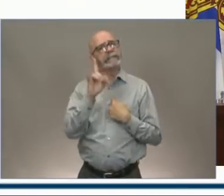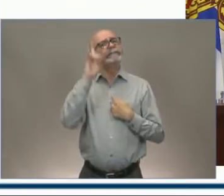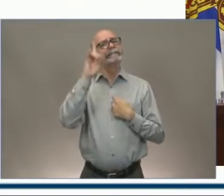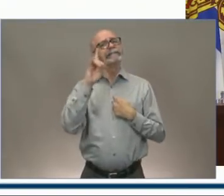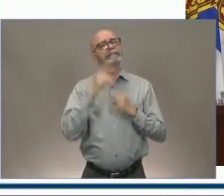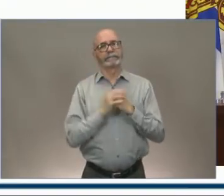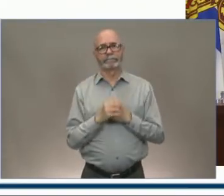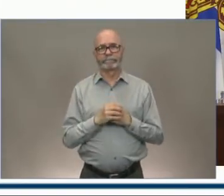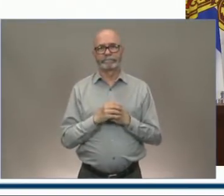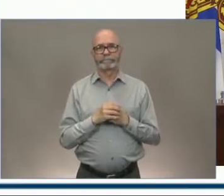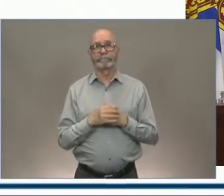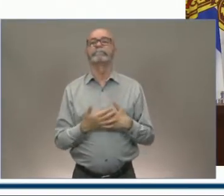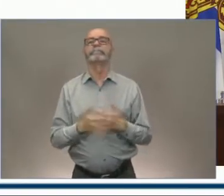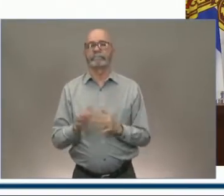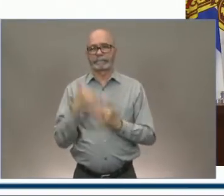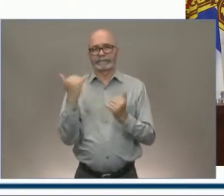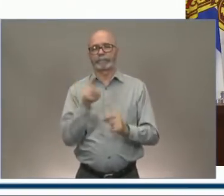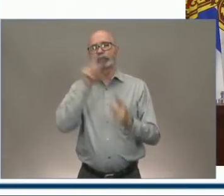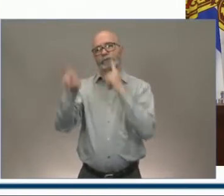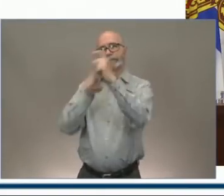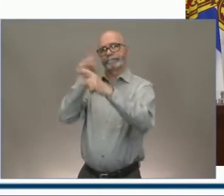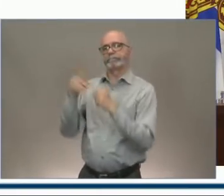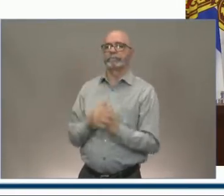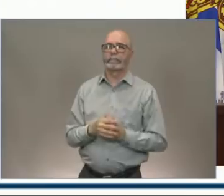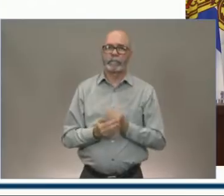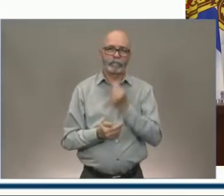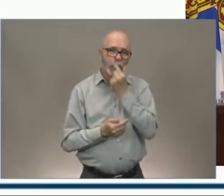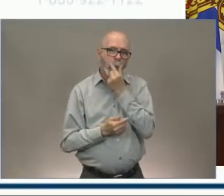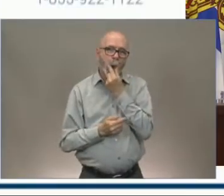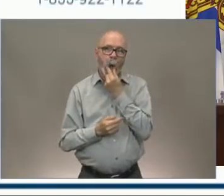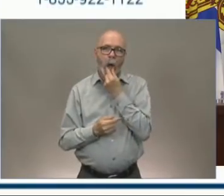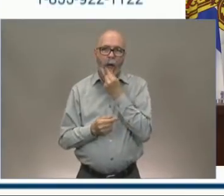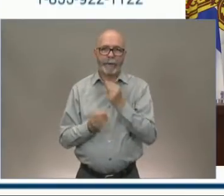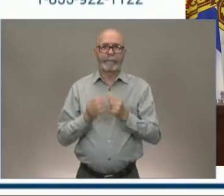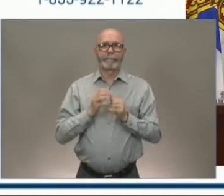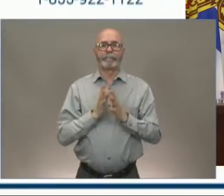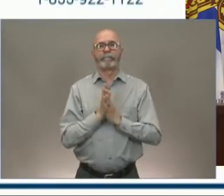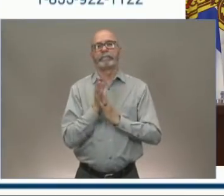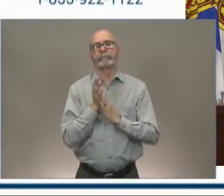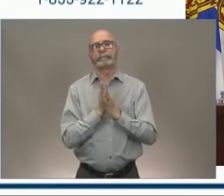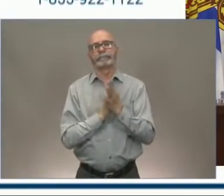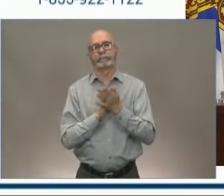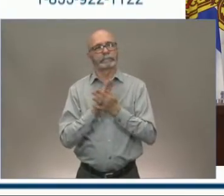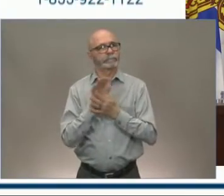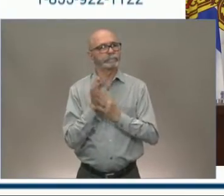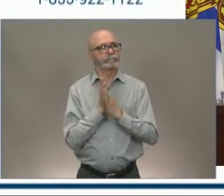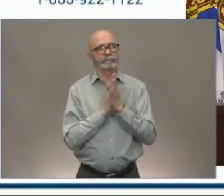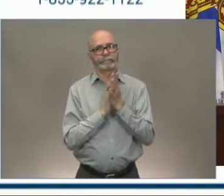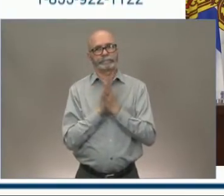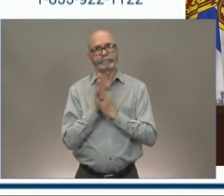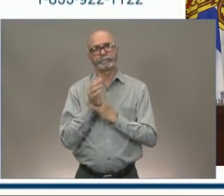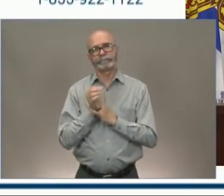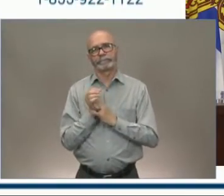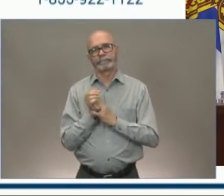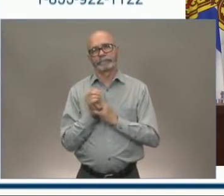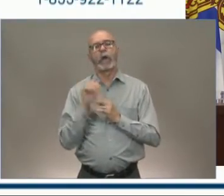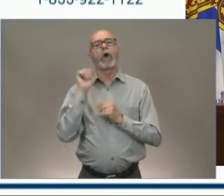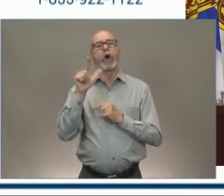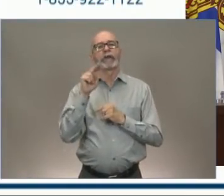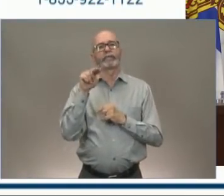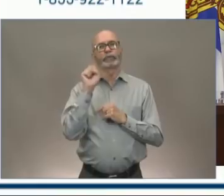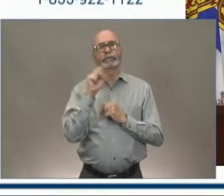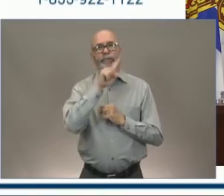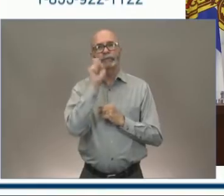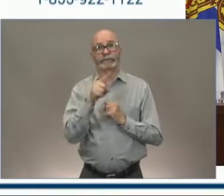We'll now take one question and one follow-up from reporters in the room and on the phone in the amount of time that we have for today. We'll start with Lindsay Armstrong with All Nova Scotia. Thank